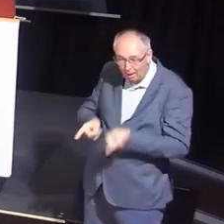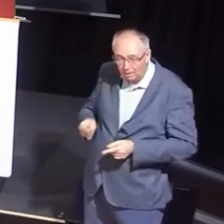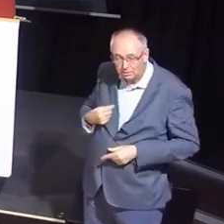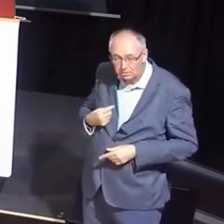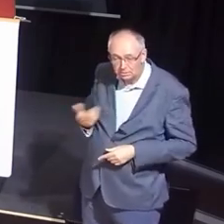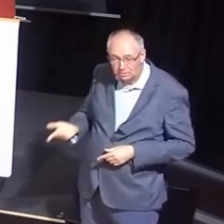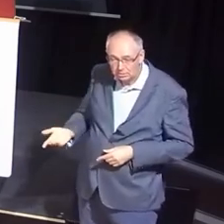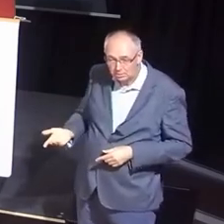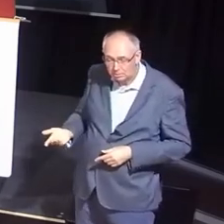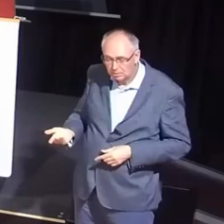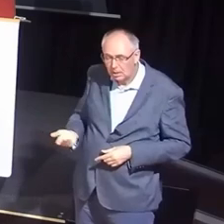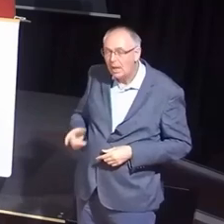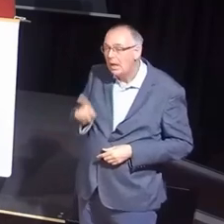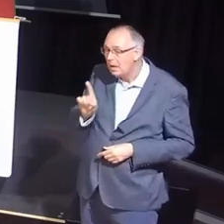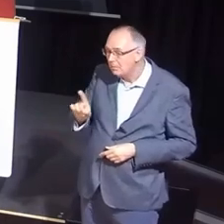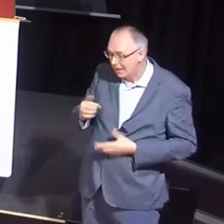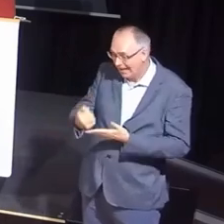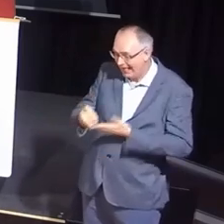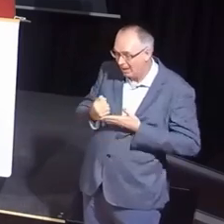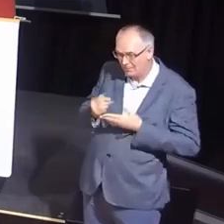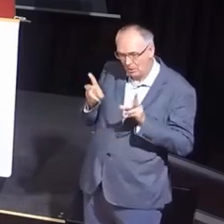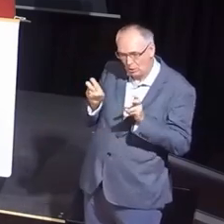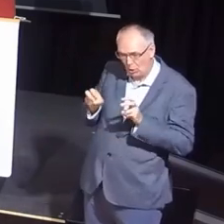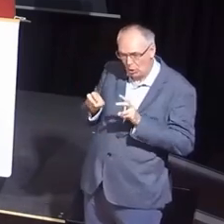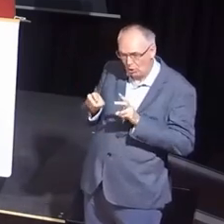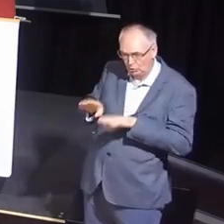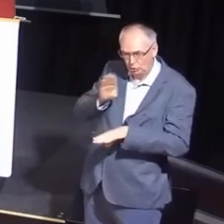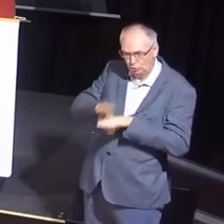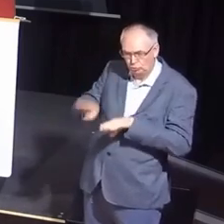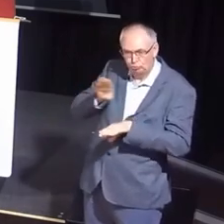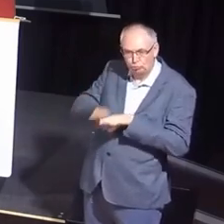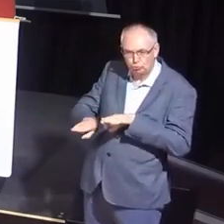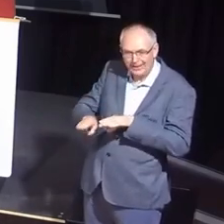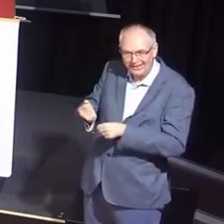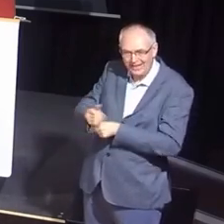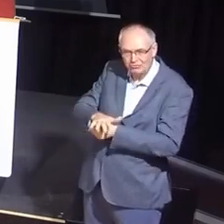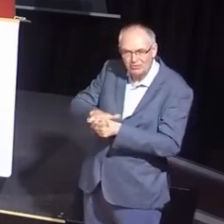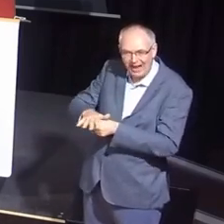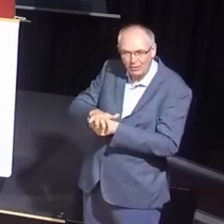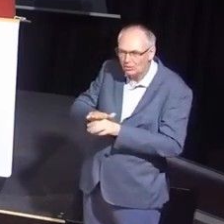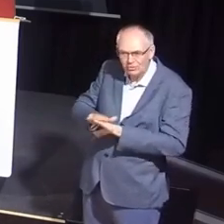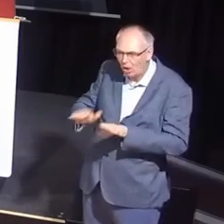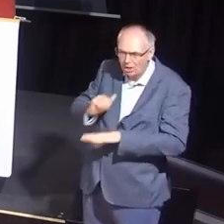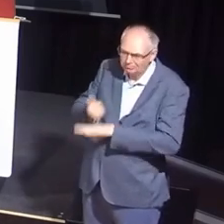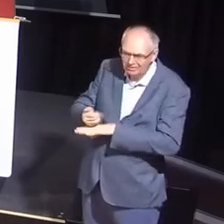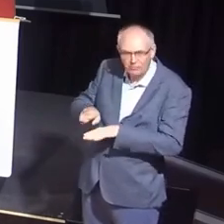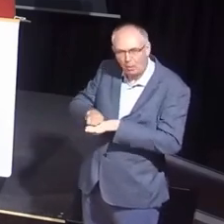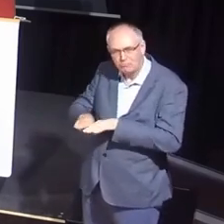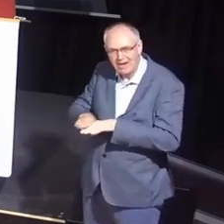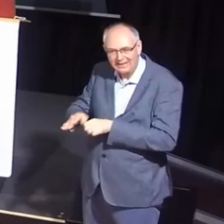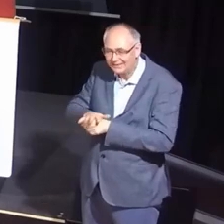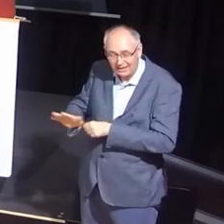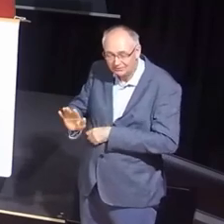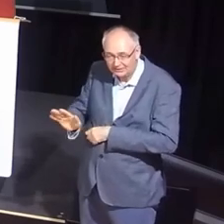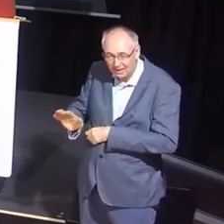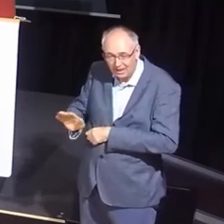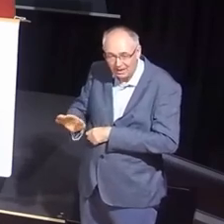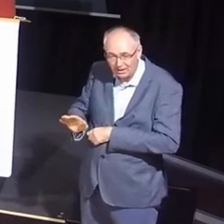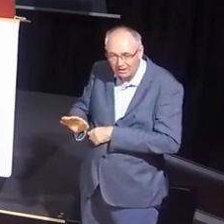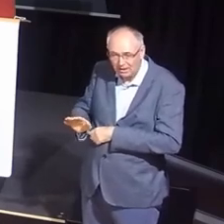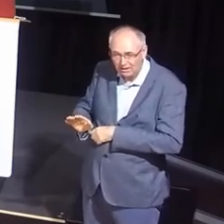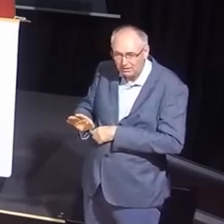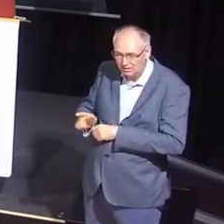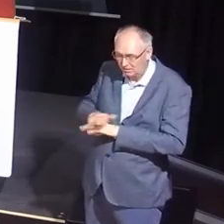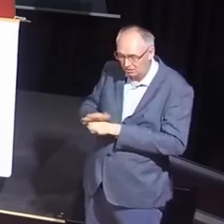But what really helped me was there was something called training grounds, which were not meant as practice areas. They were not meant to be a place